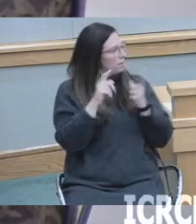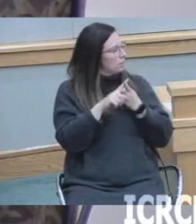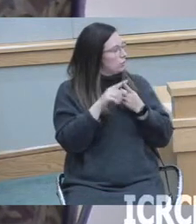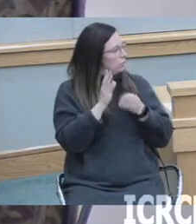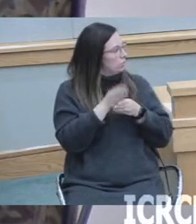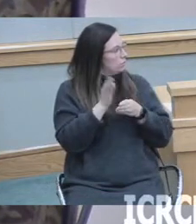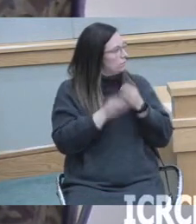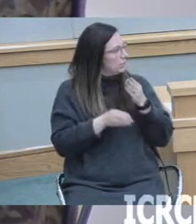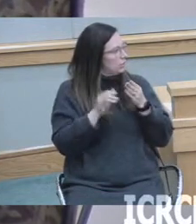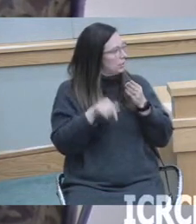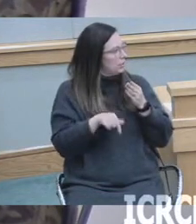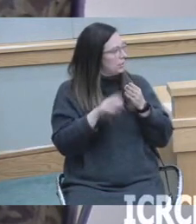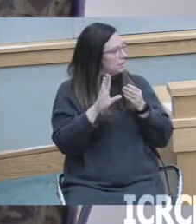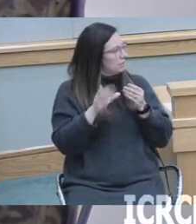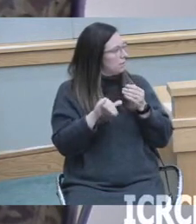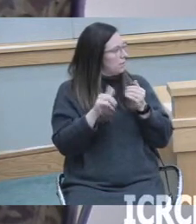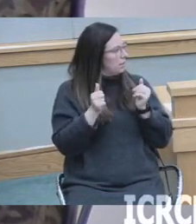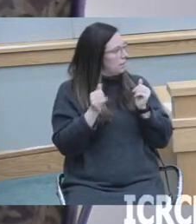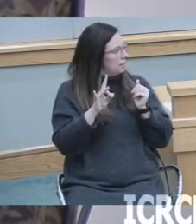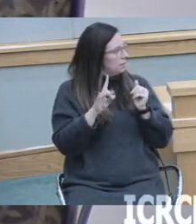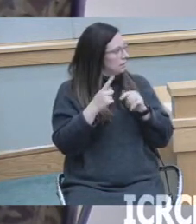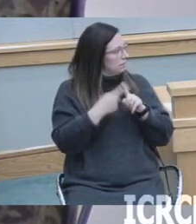by 18 months.